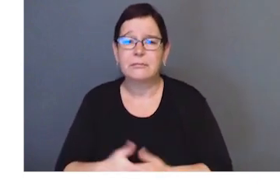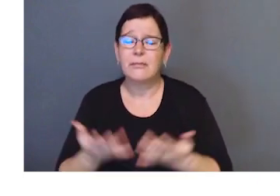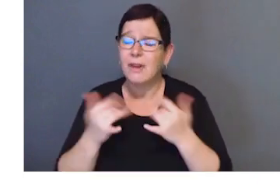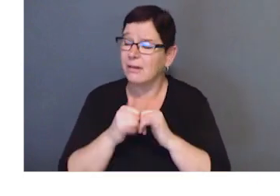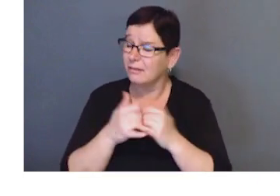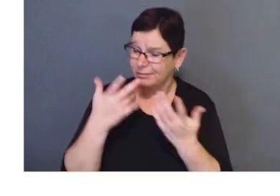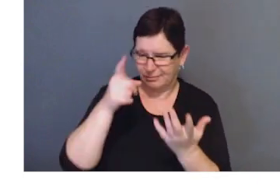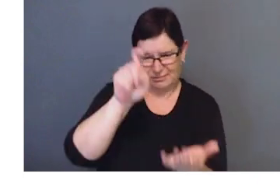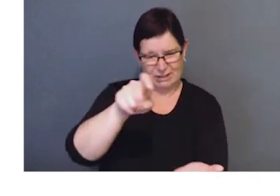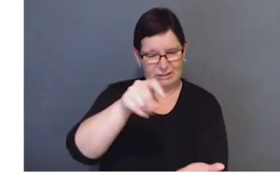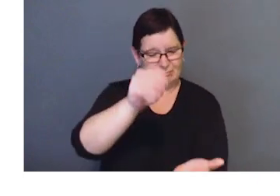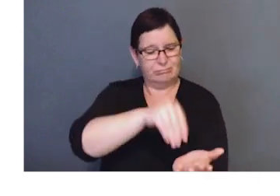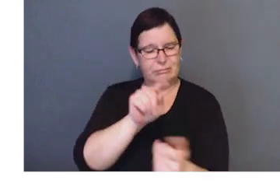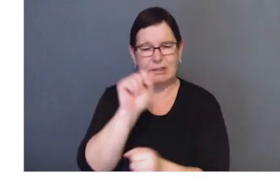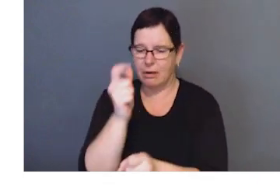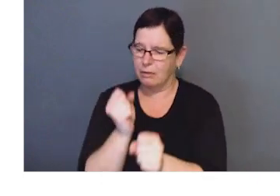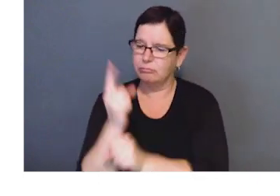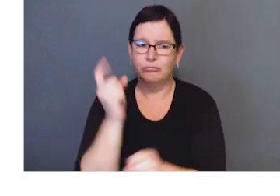report.